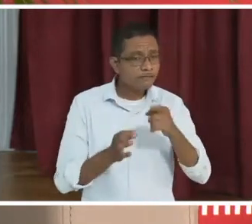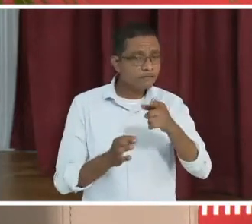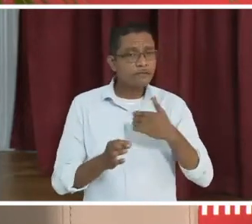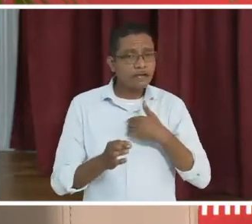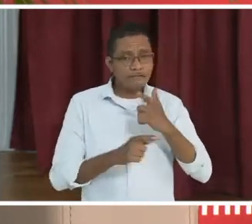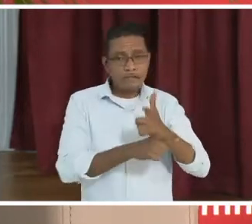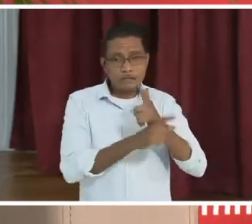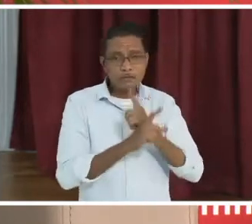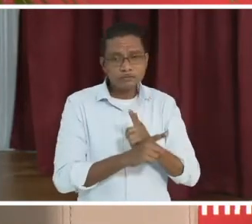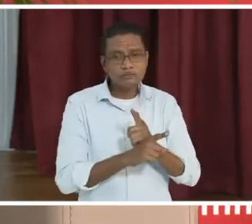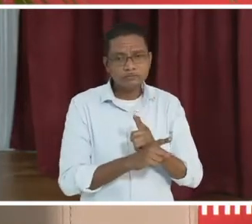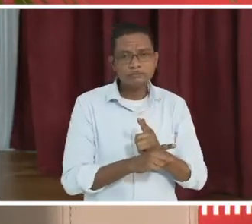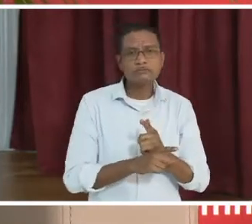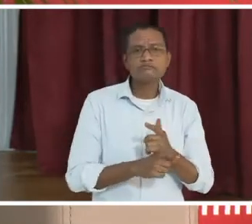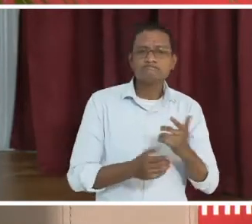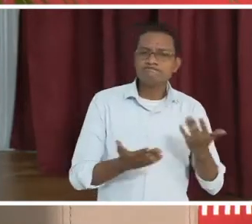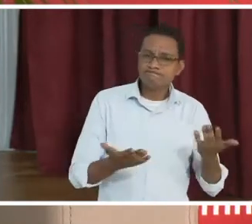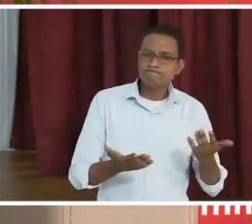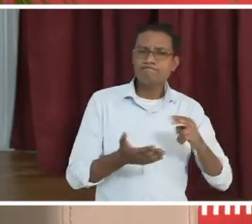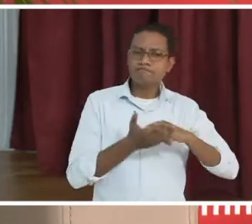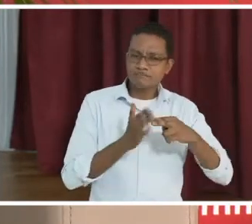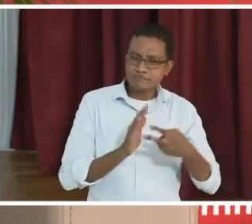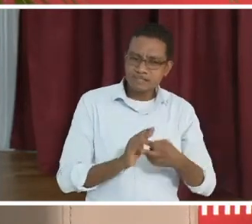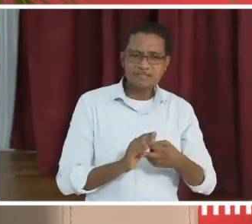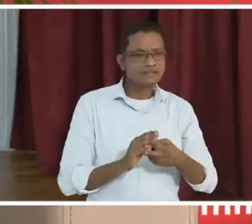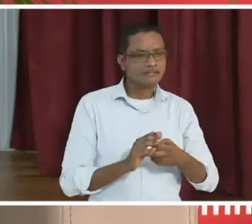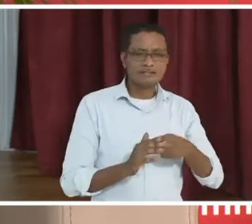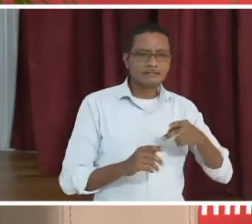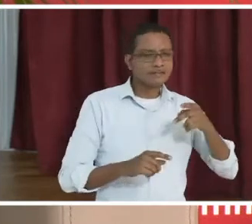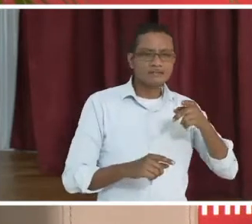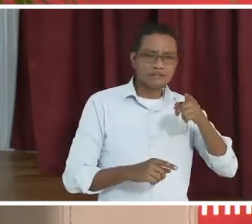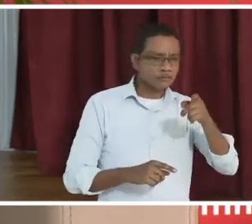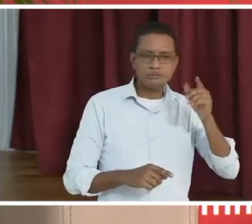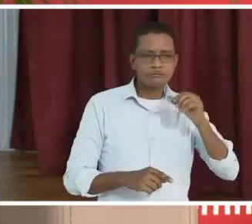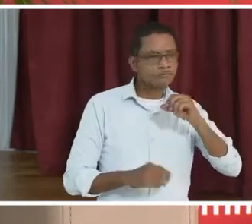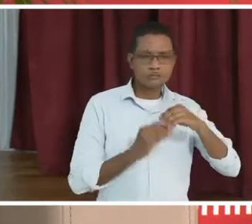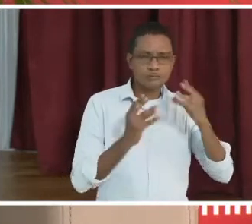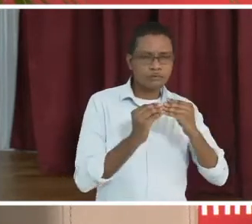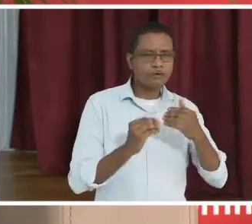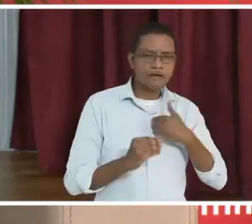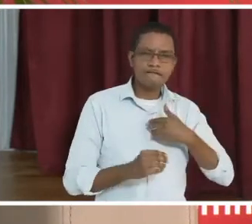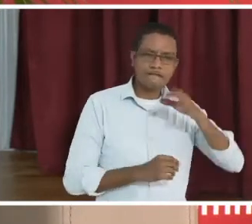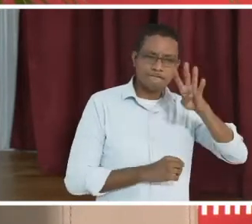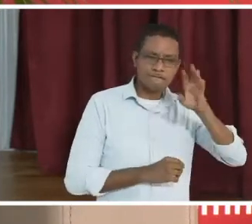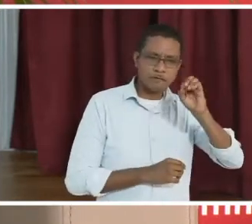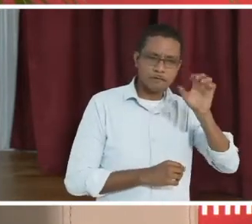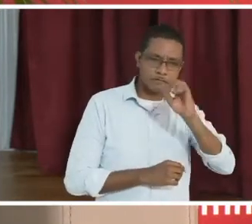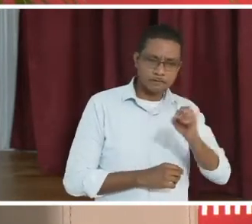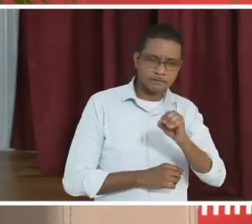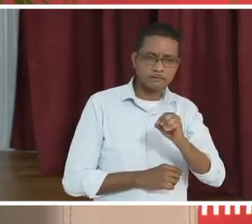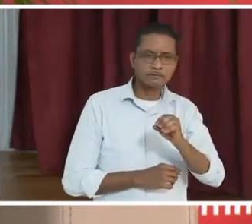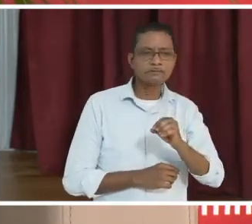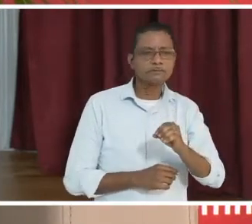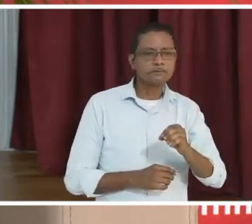have a loan, it takes away automatically from that 40%. And the difference is actually what we can use to qualify